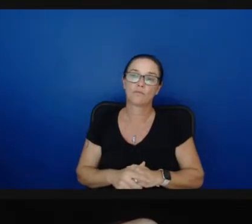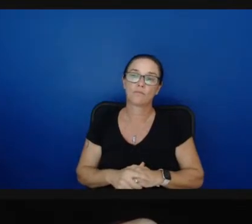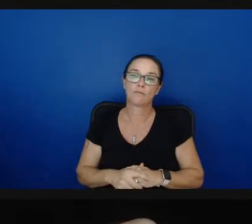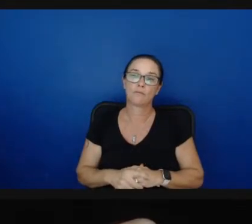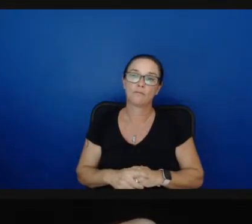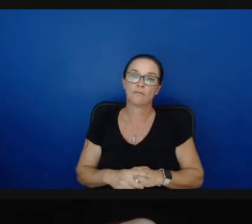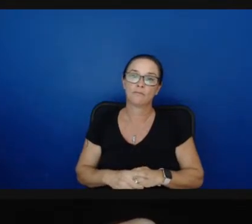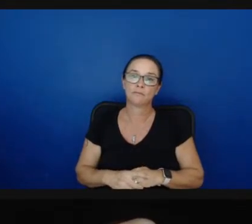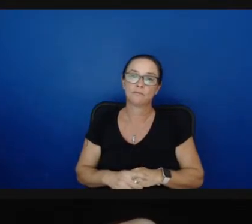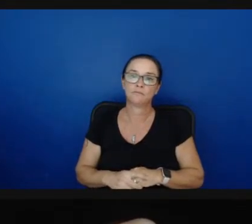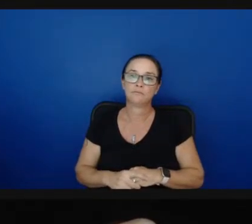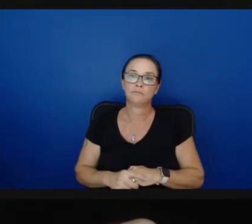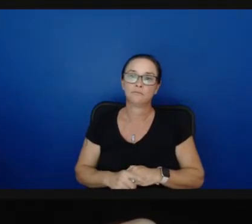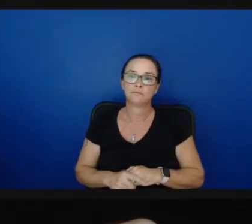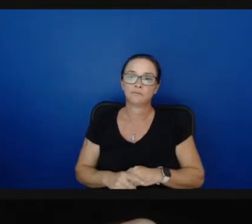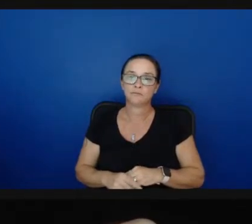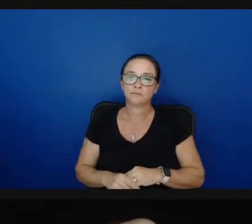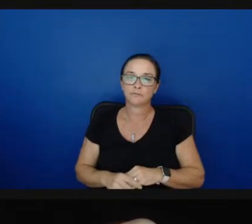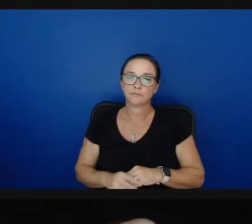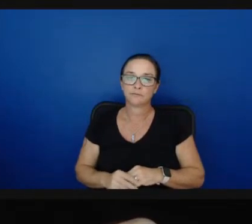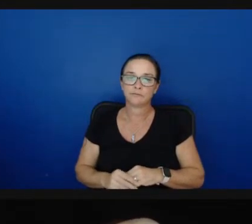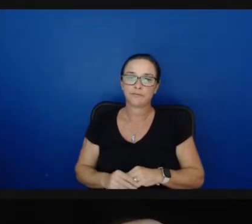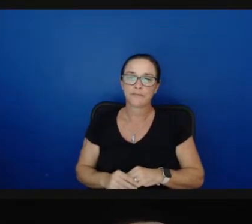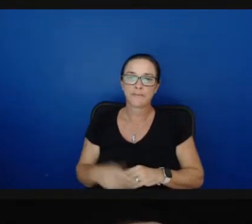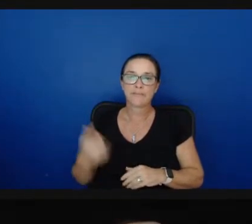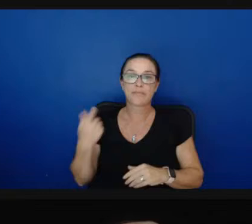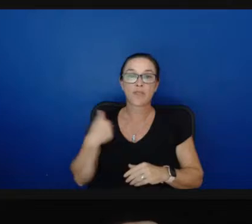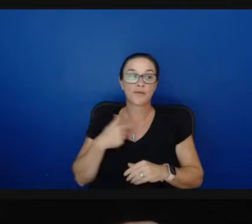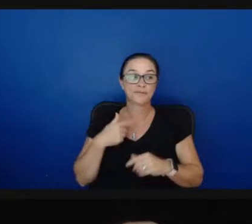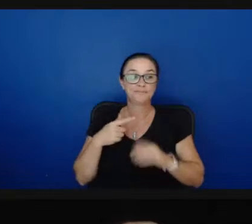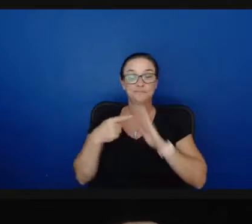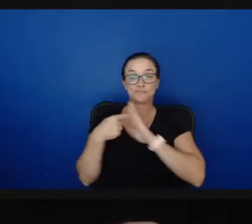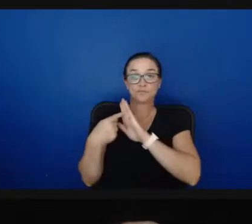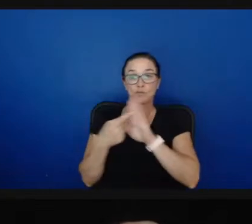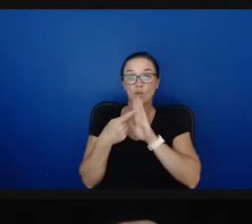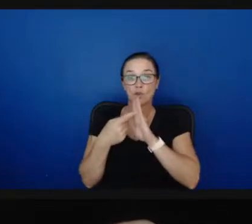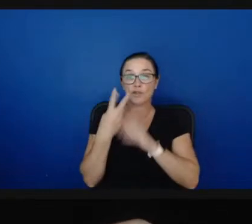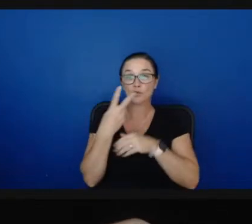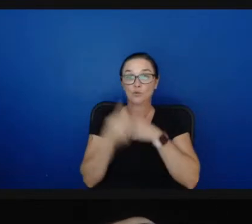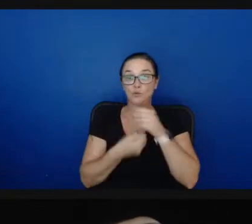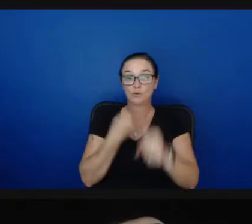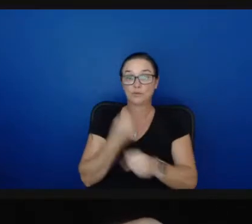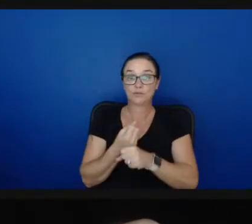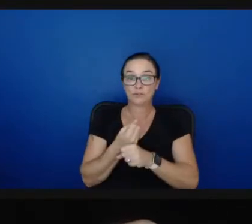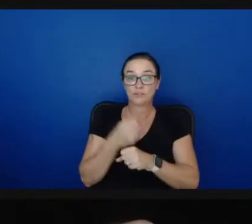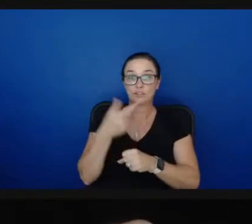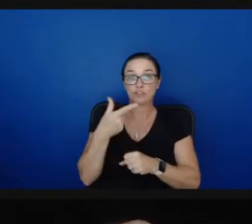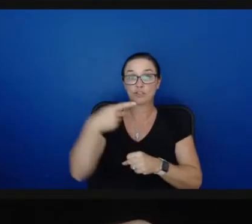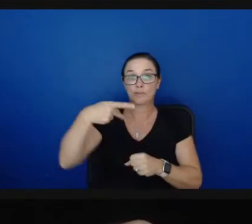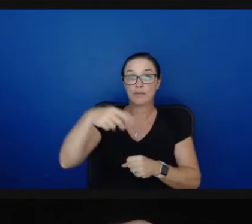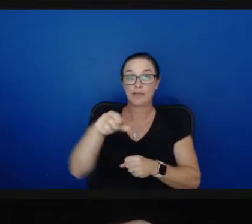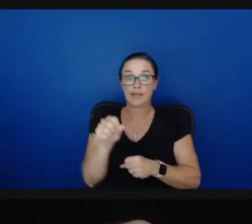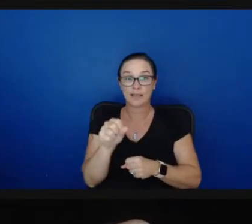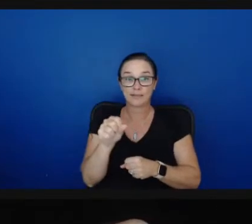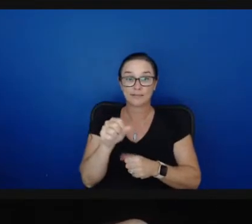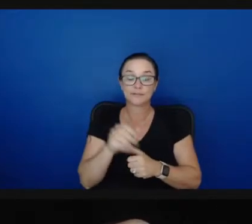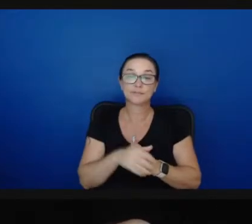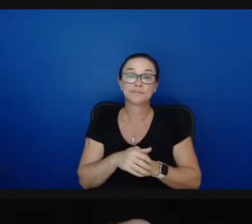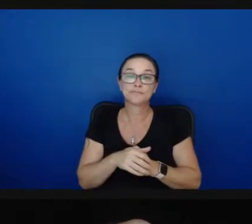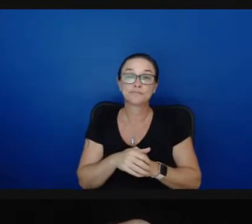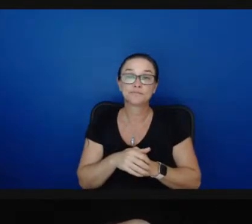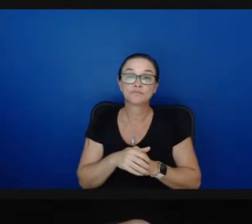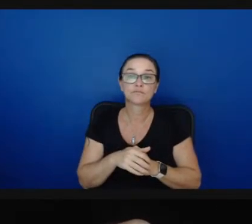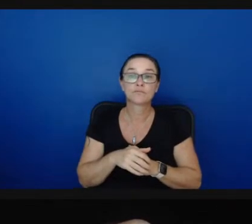So we've been showing you the 2-year GPS signals every week. I will just quickly point out that